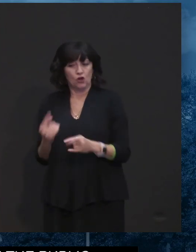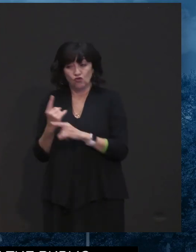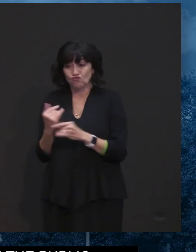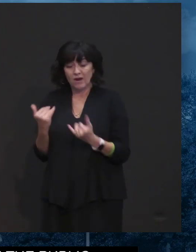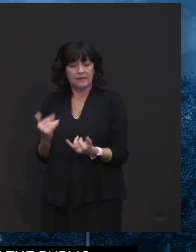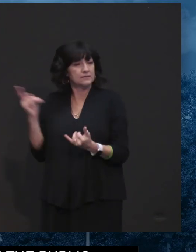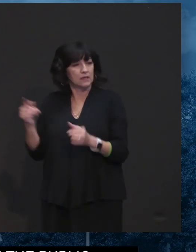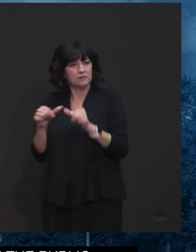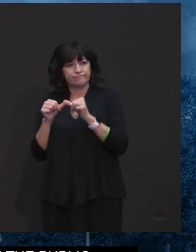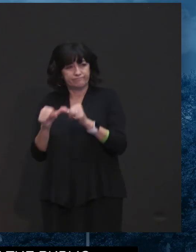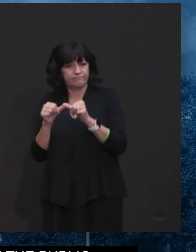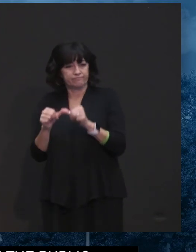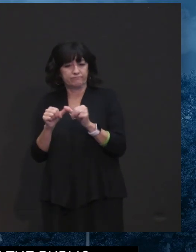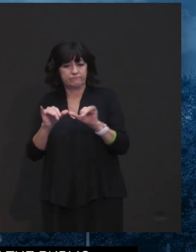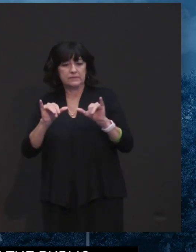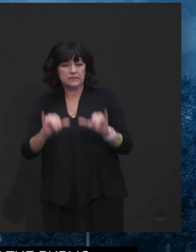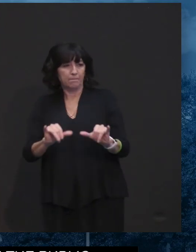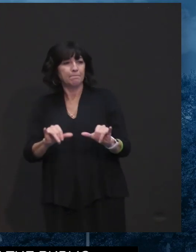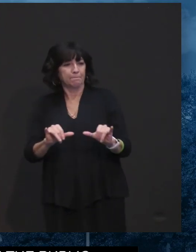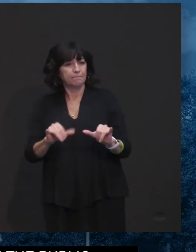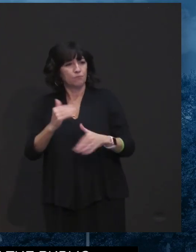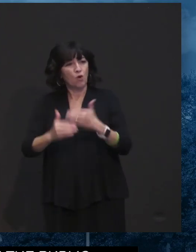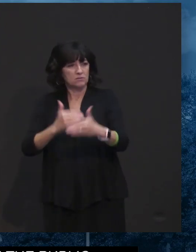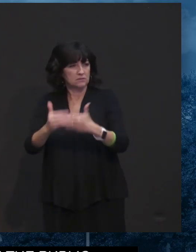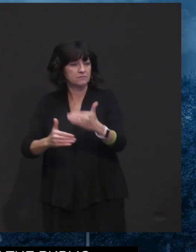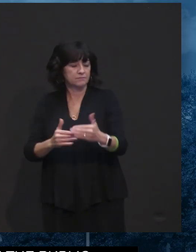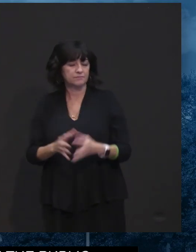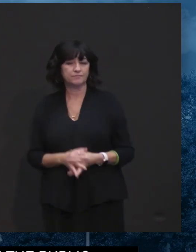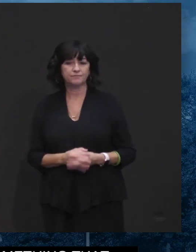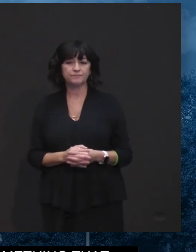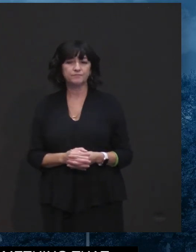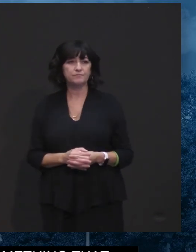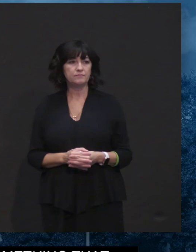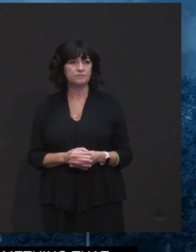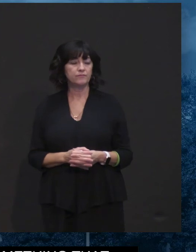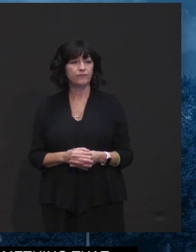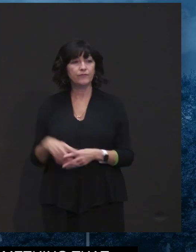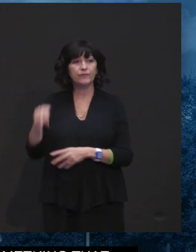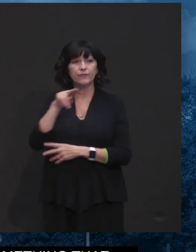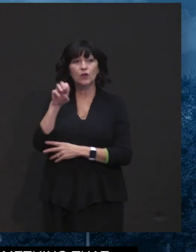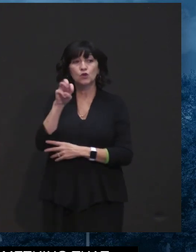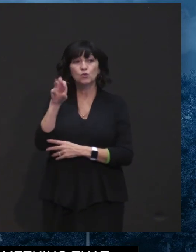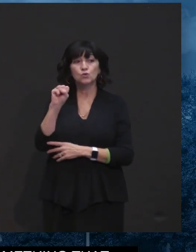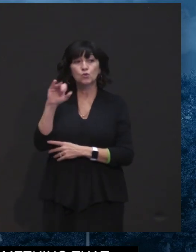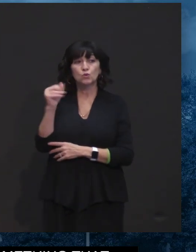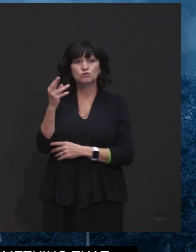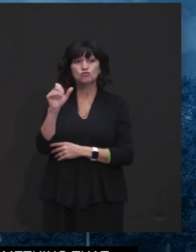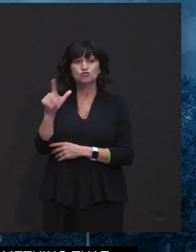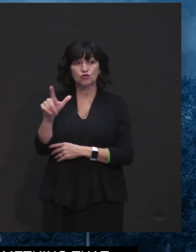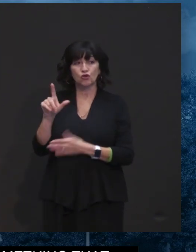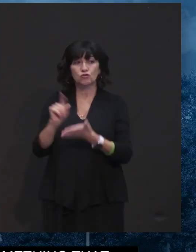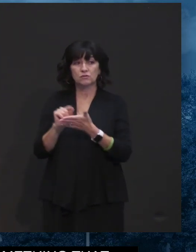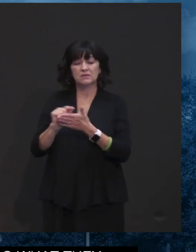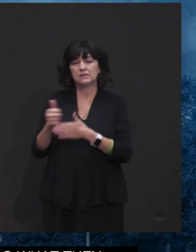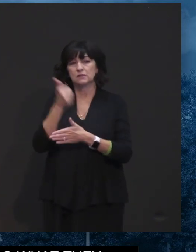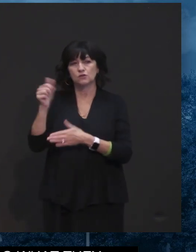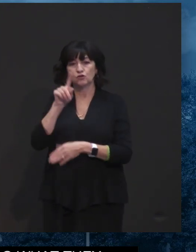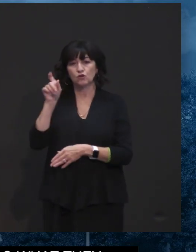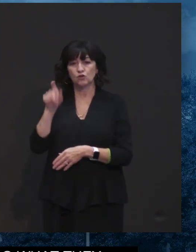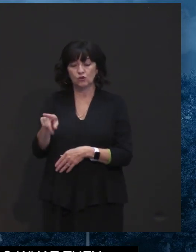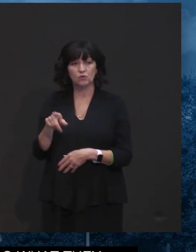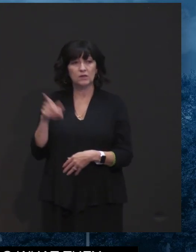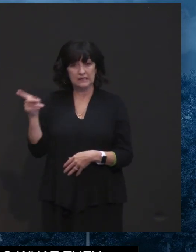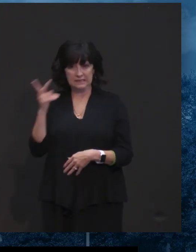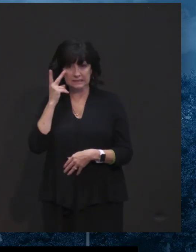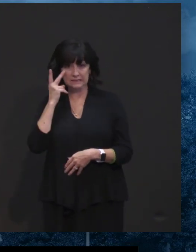doing. Next question is from Lex Wilson at the News Journal. Governor, do you believe the lines we've seen today at the polls are